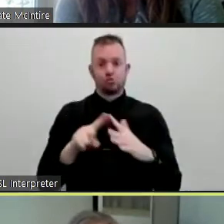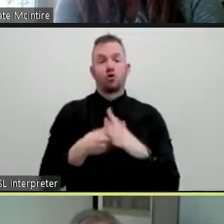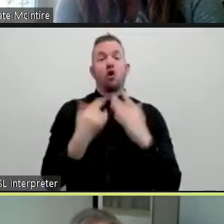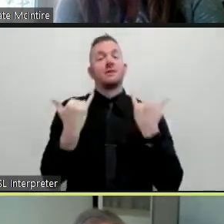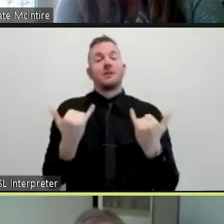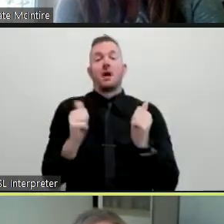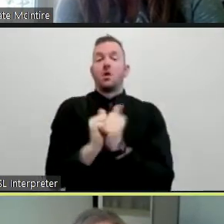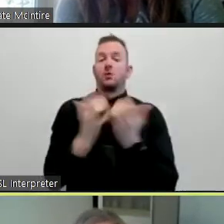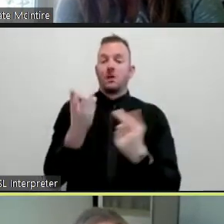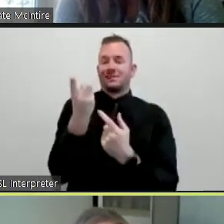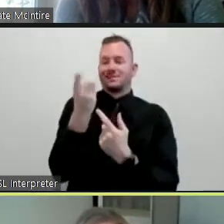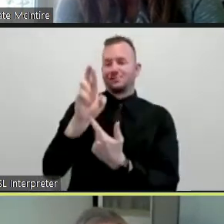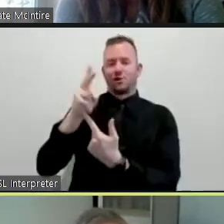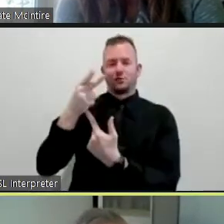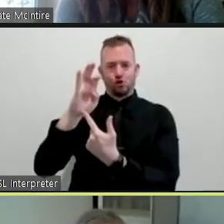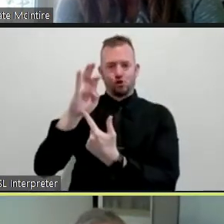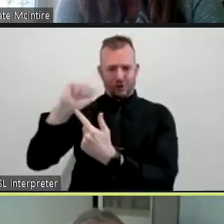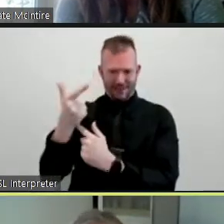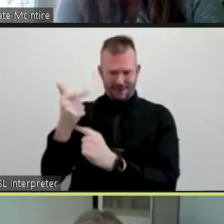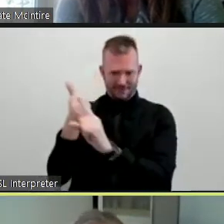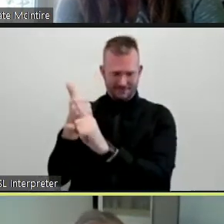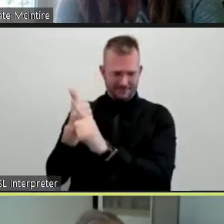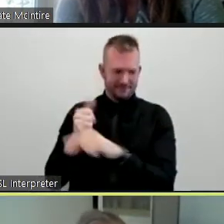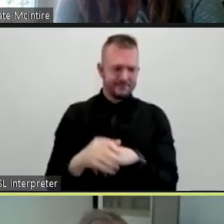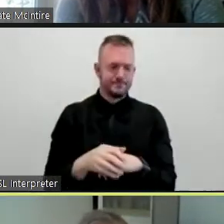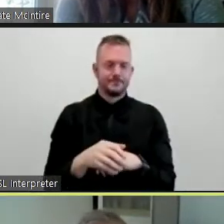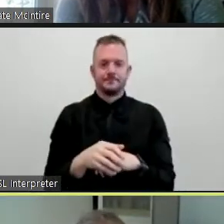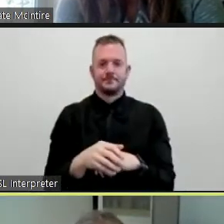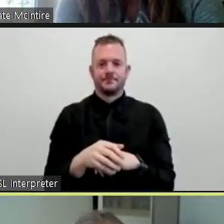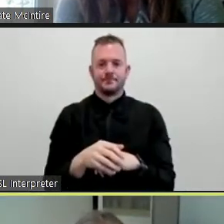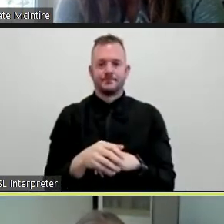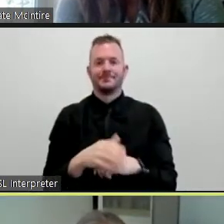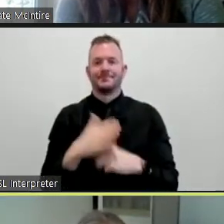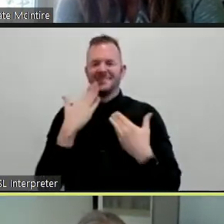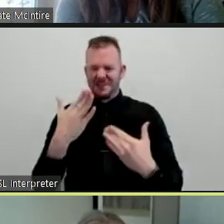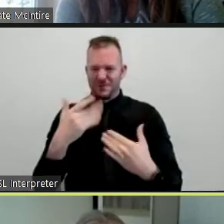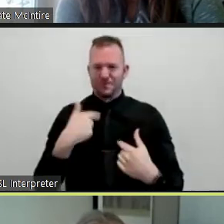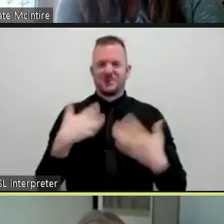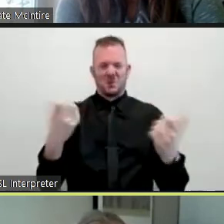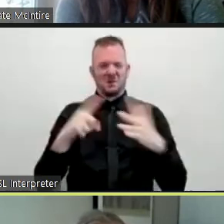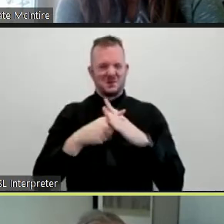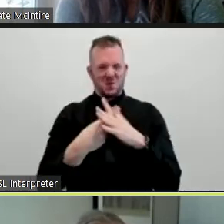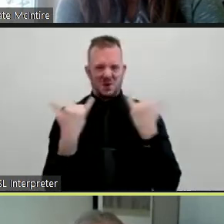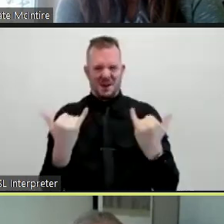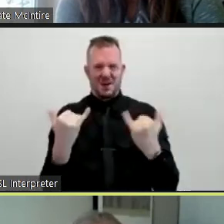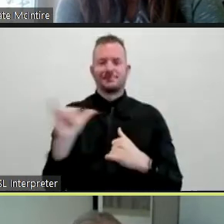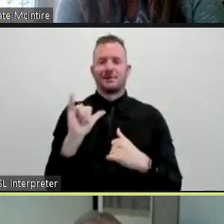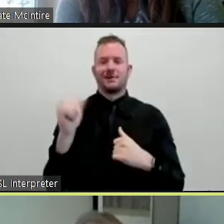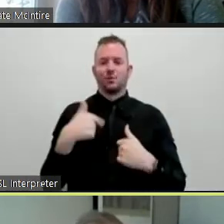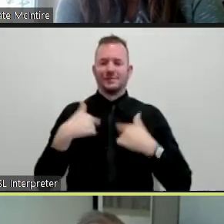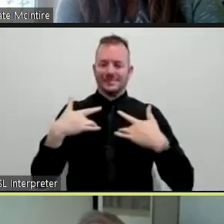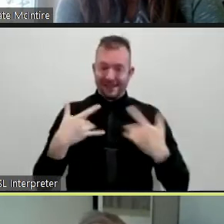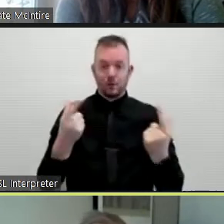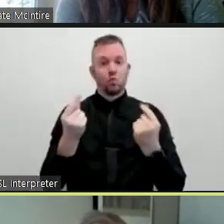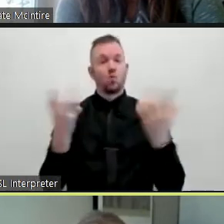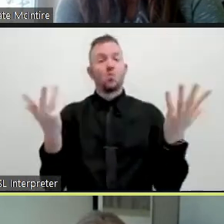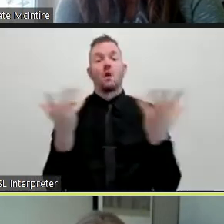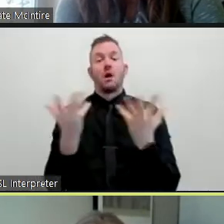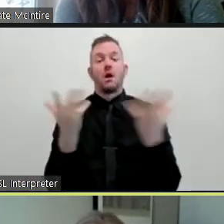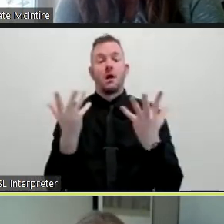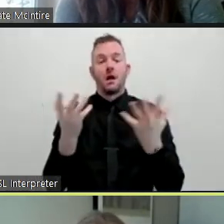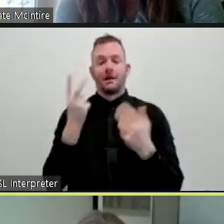Good afternoon, everyone. So I want to start here where we normally do with our case trends in the state. So this figure is showing you our 7-day